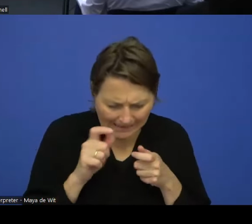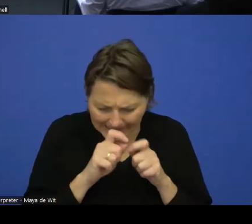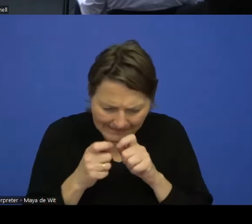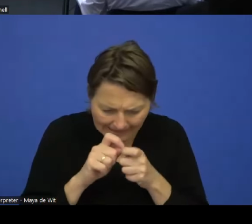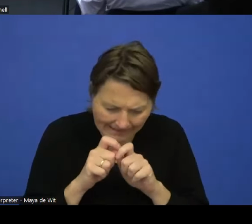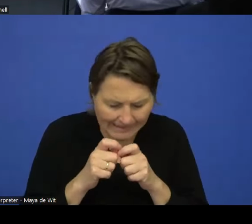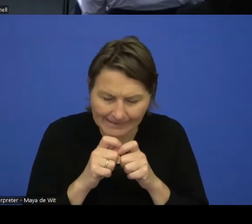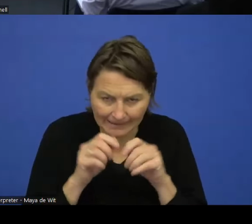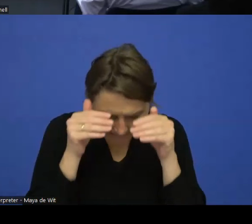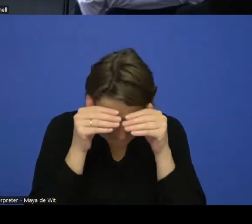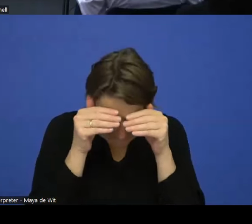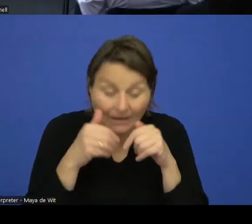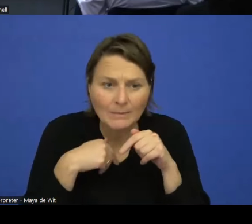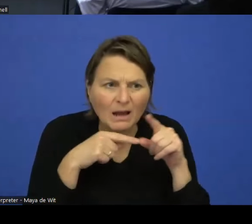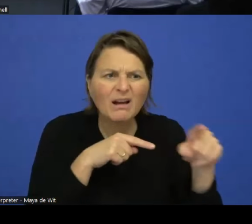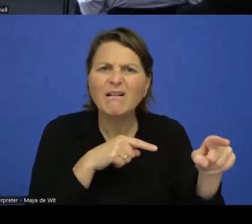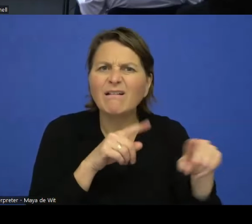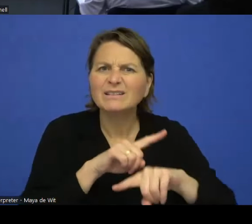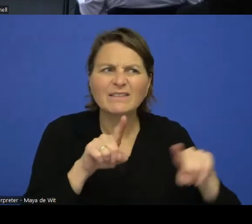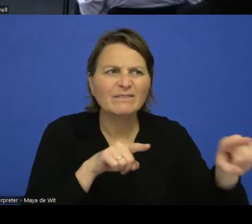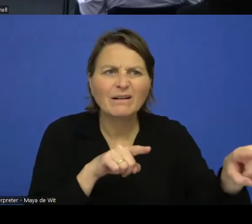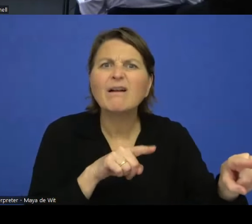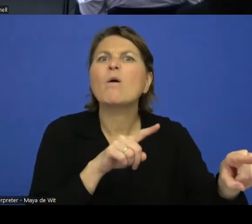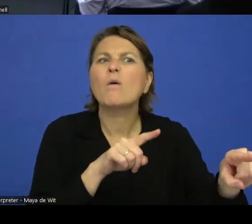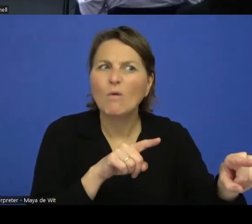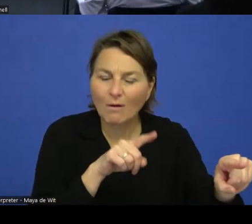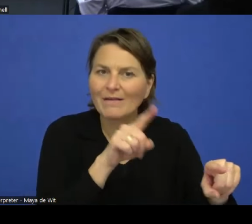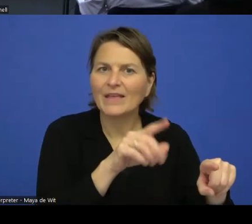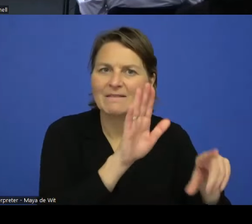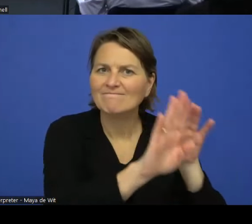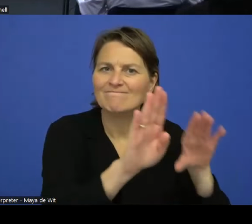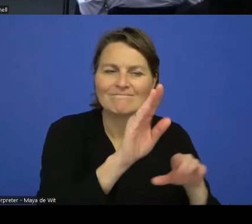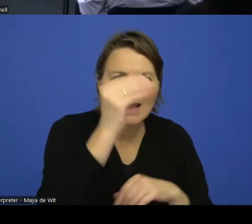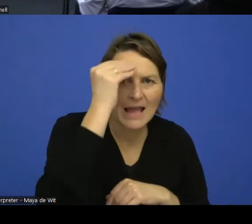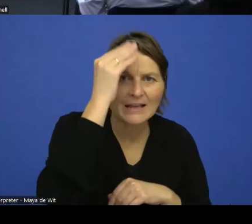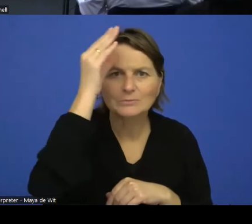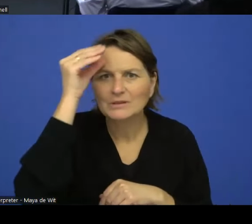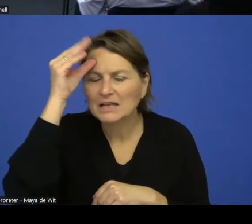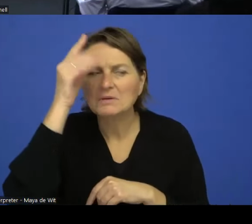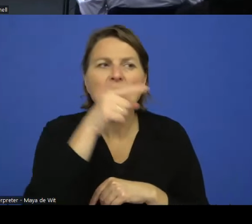who are dealing in very different sciences, and it's fascinating seeing some of the places where